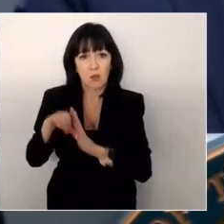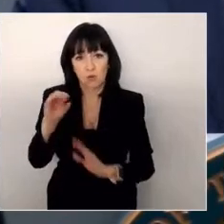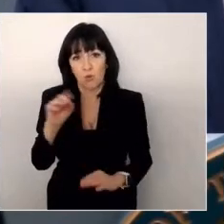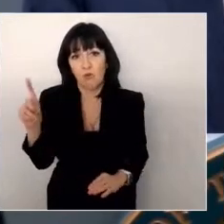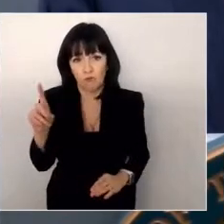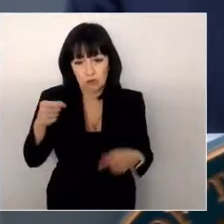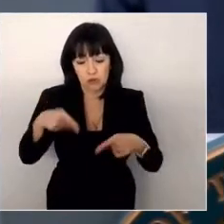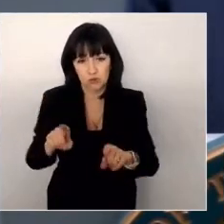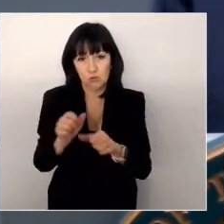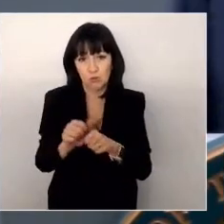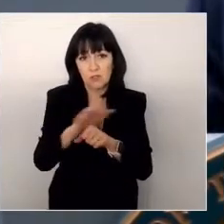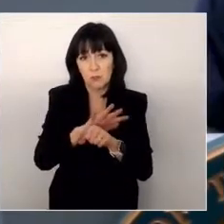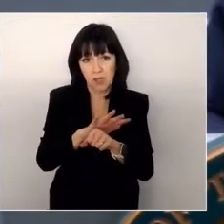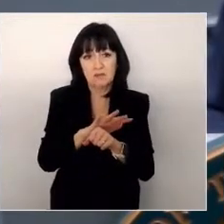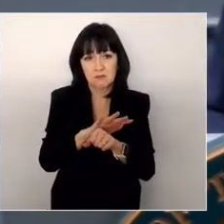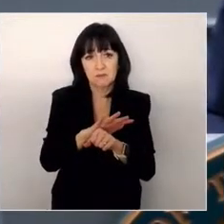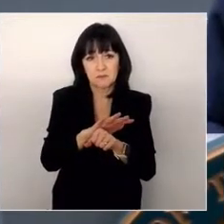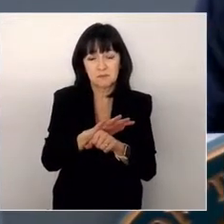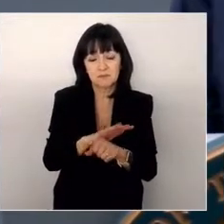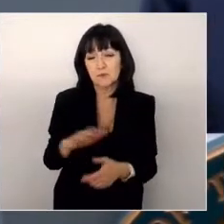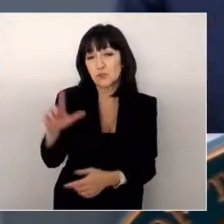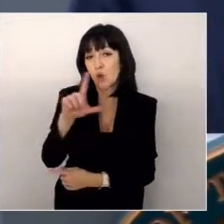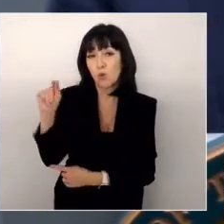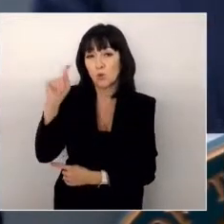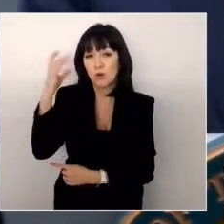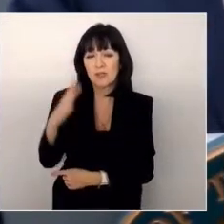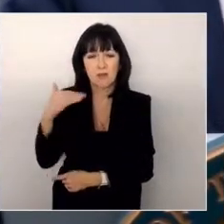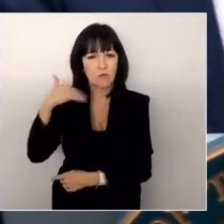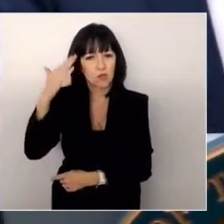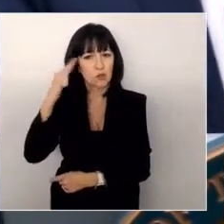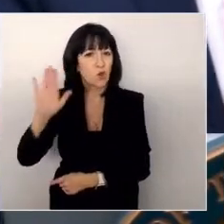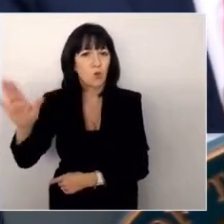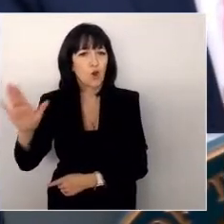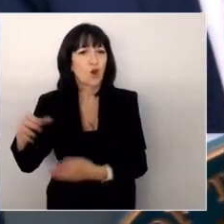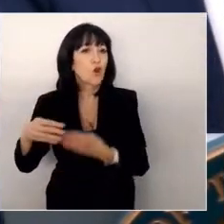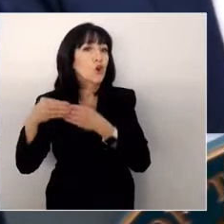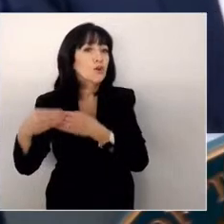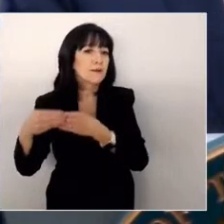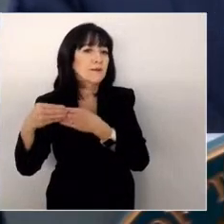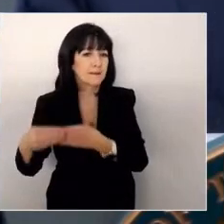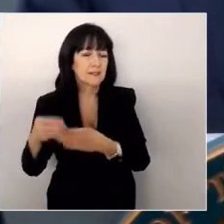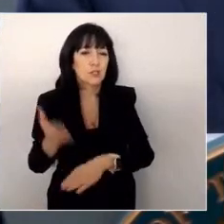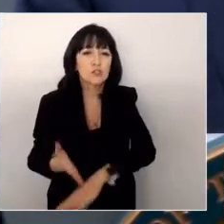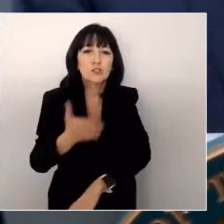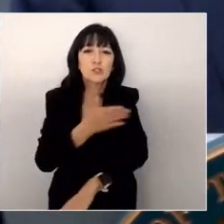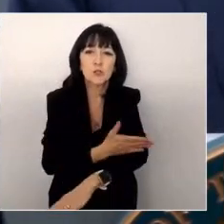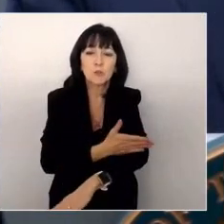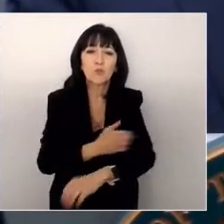ensure access to treatment and prevention. Thank you, Madam Lieutenant Governor.